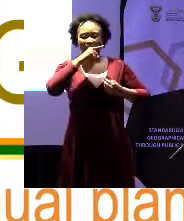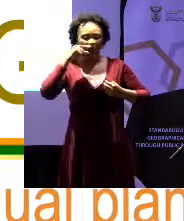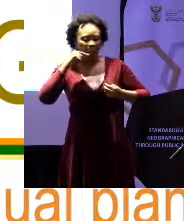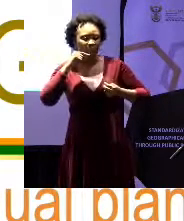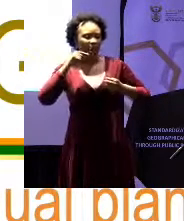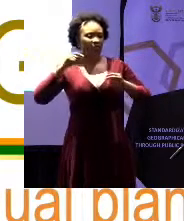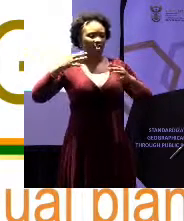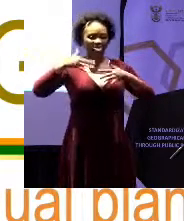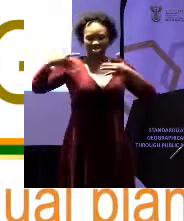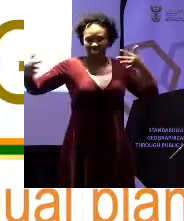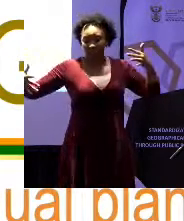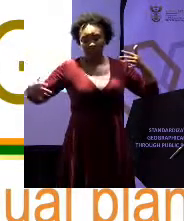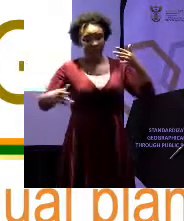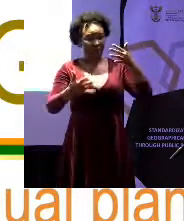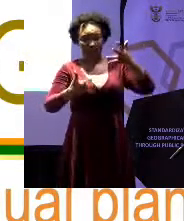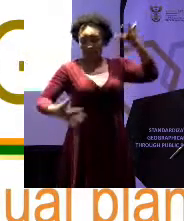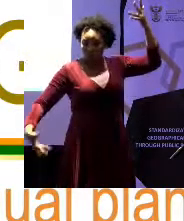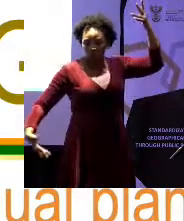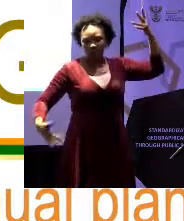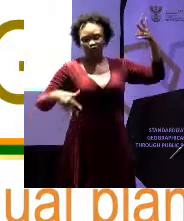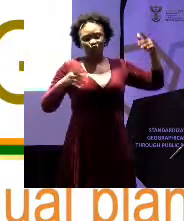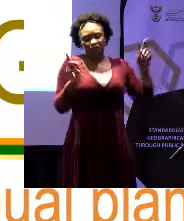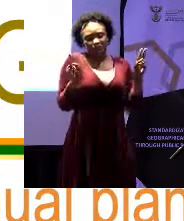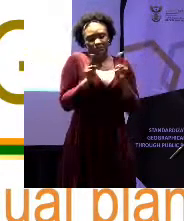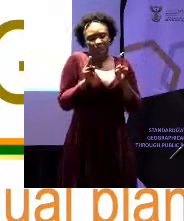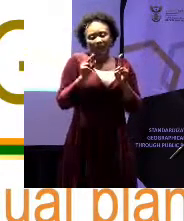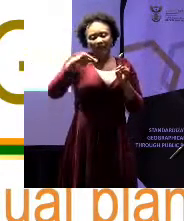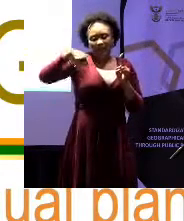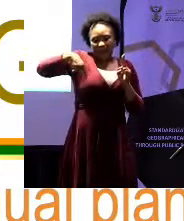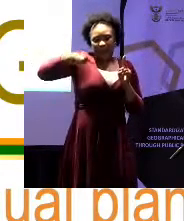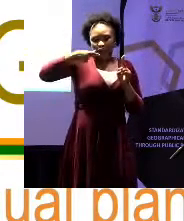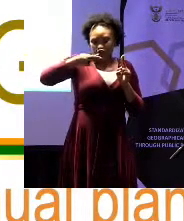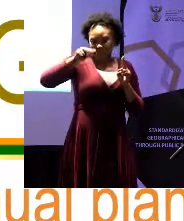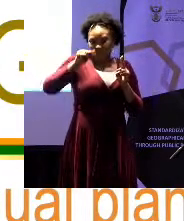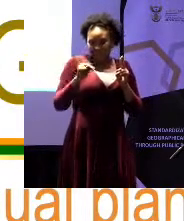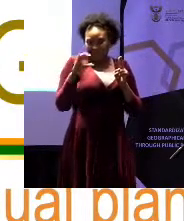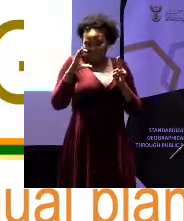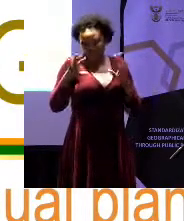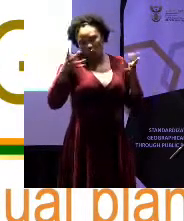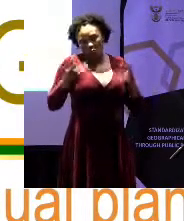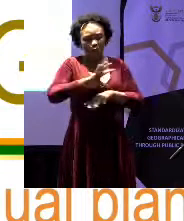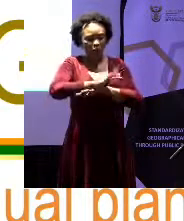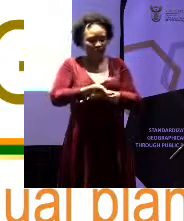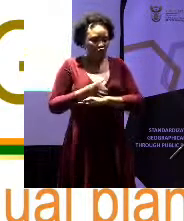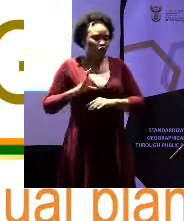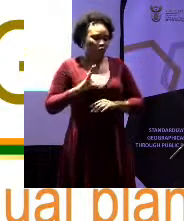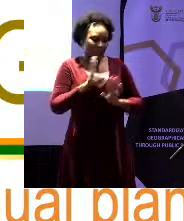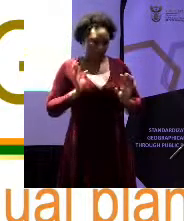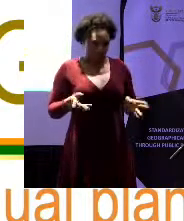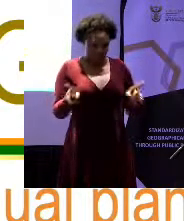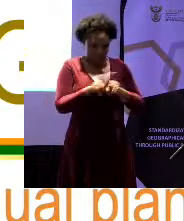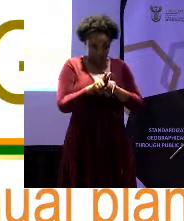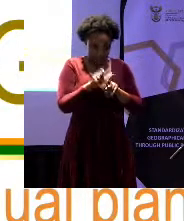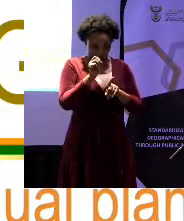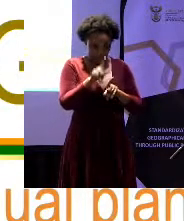I often say PGNC, or I will say Provincial Committee. It's the same thing. Support these